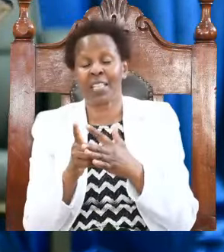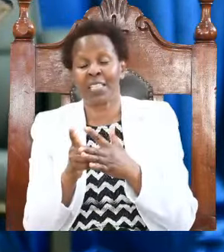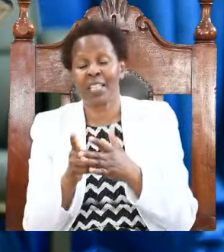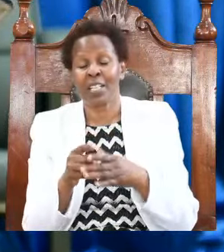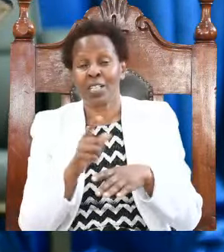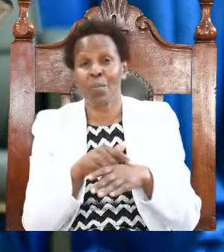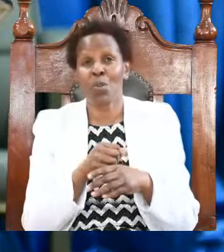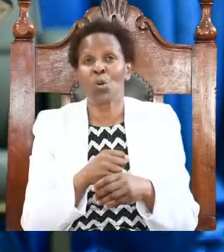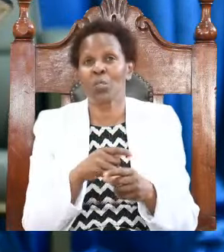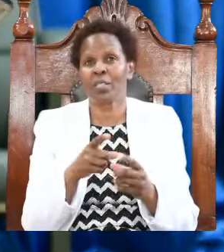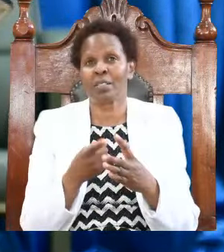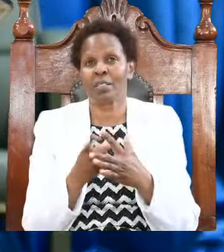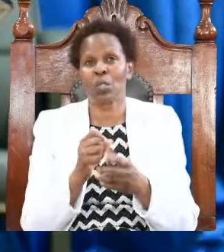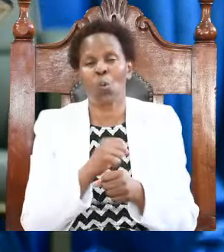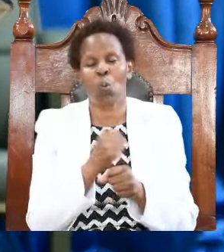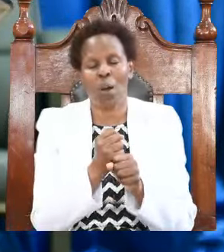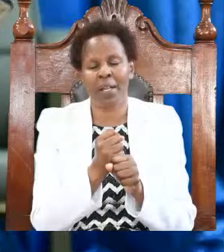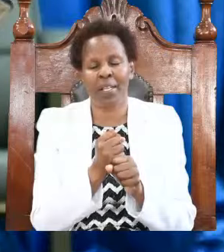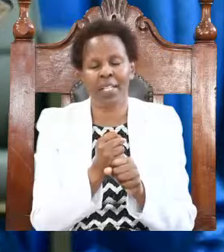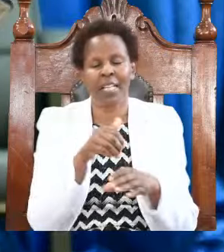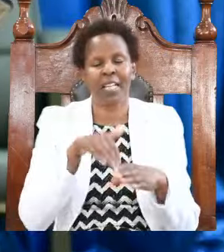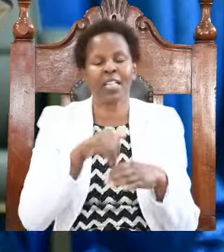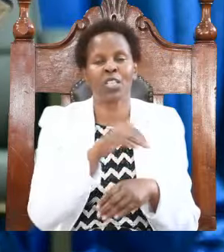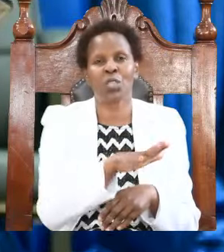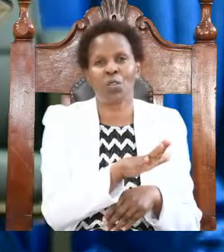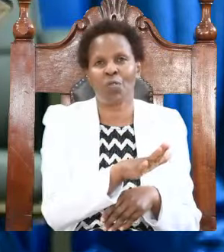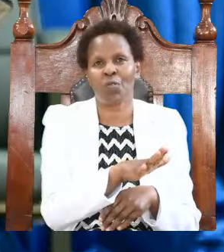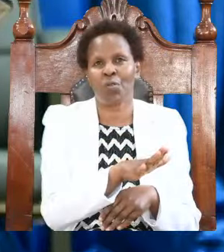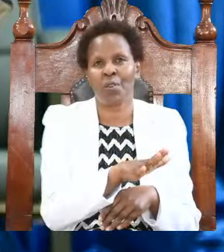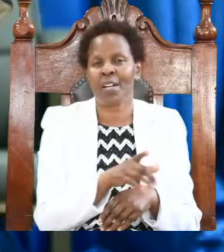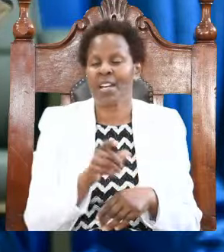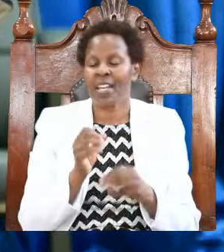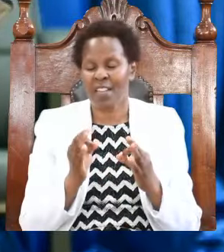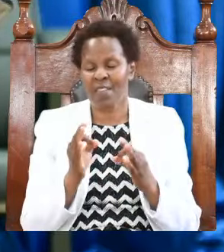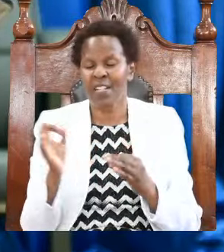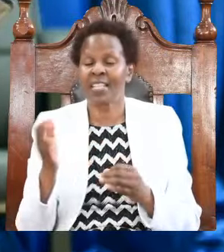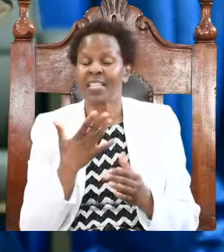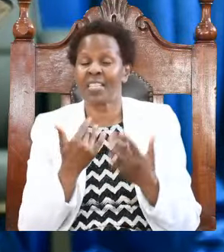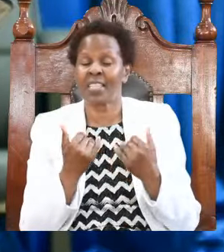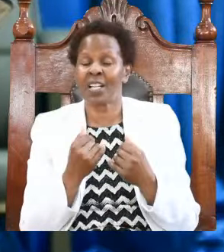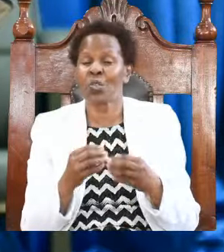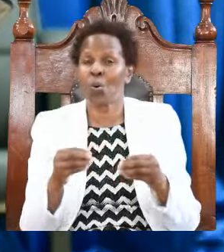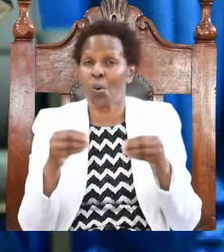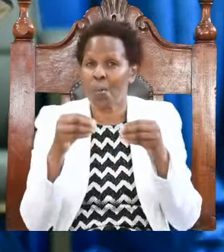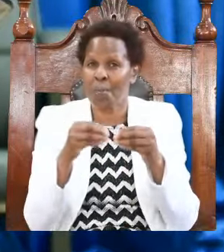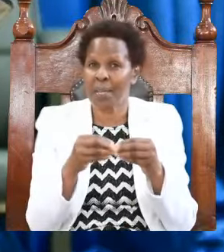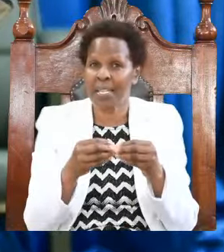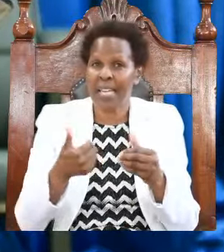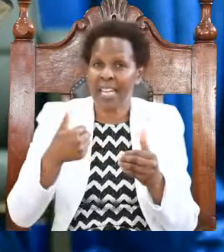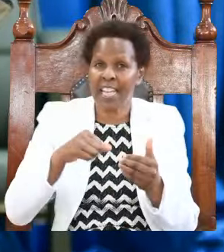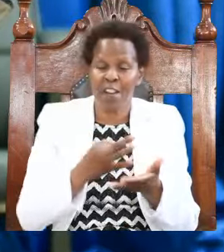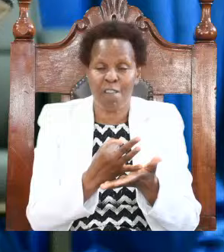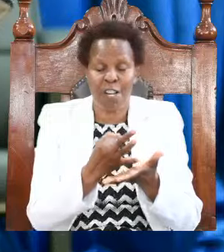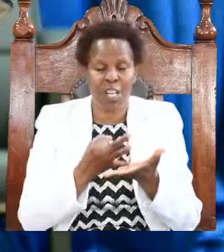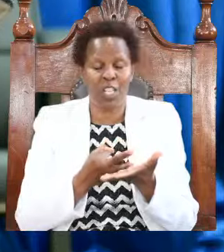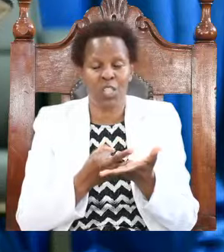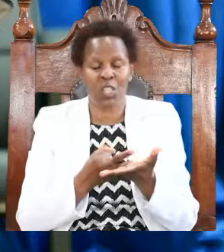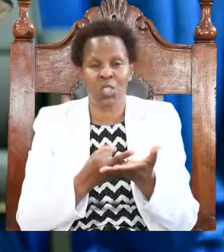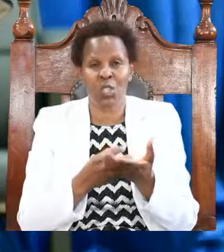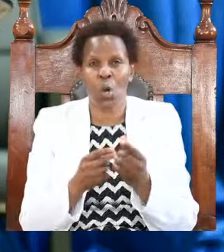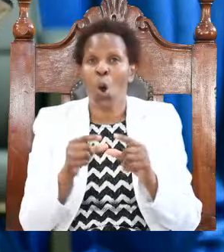invest, and we invest in many things. If I wanted to meet any financial goal that I